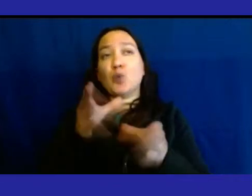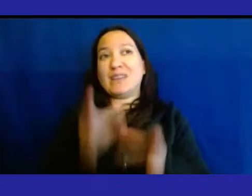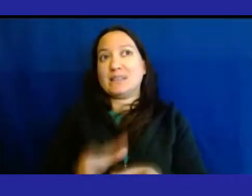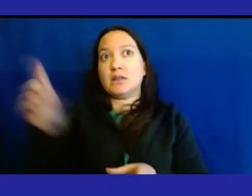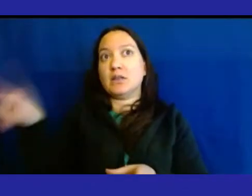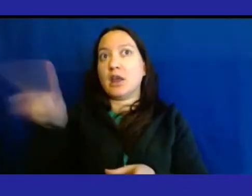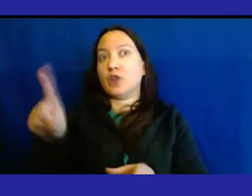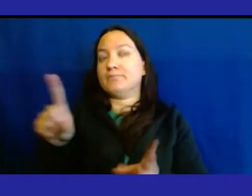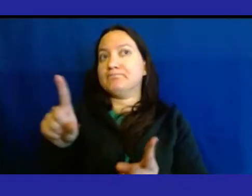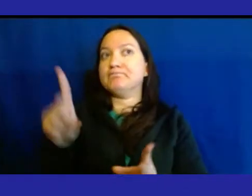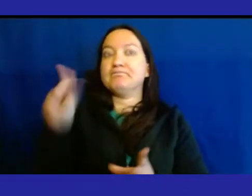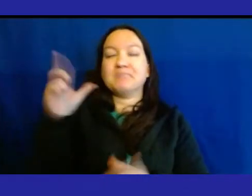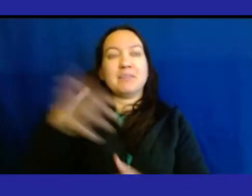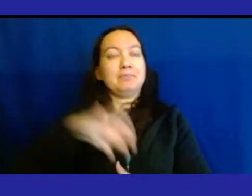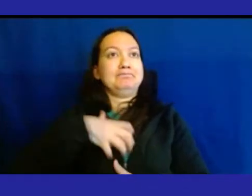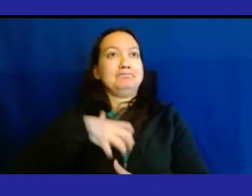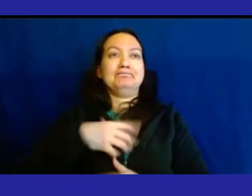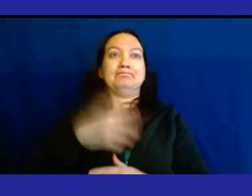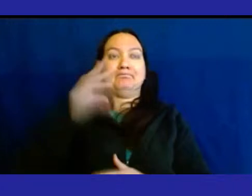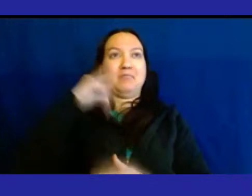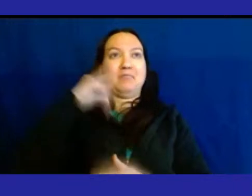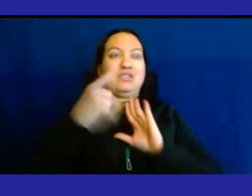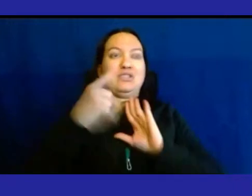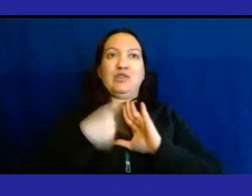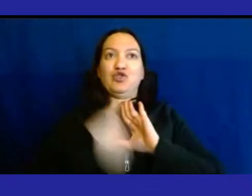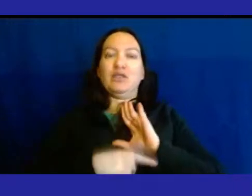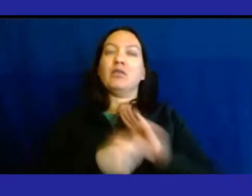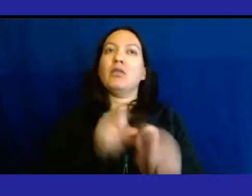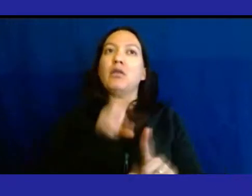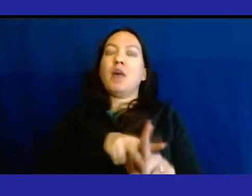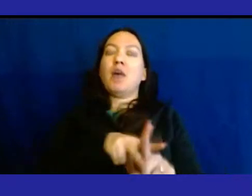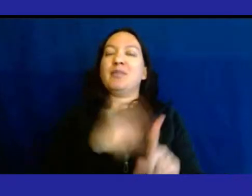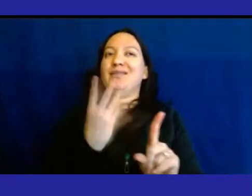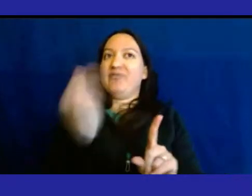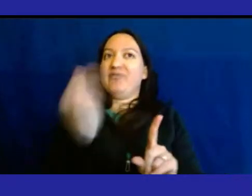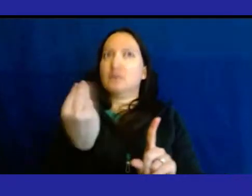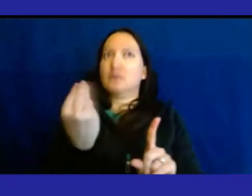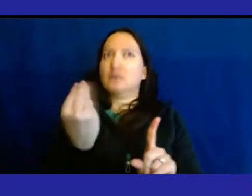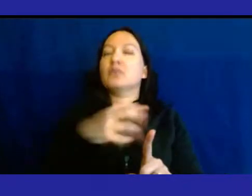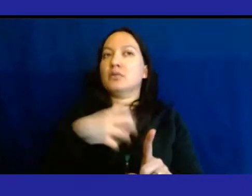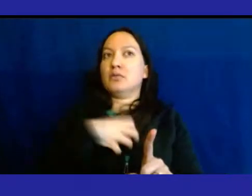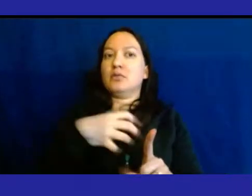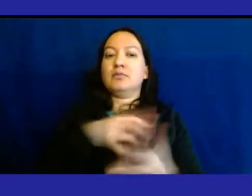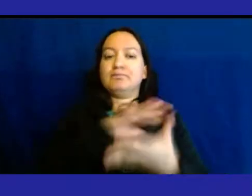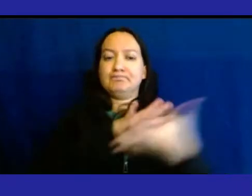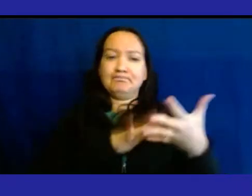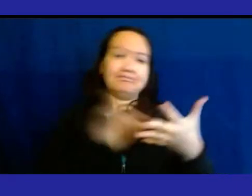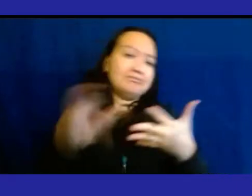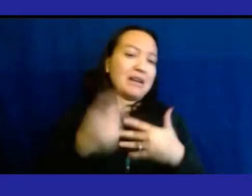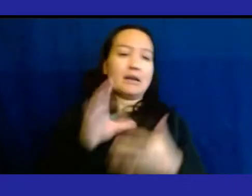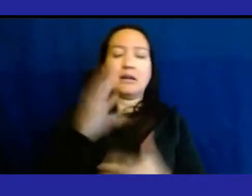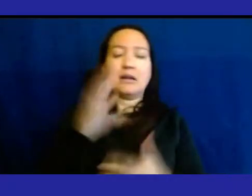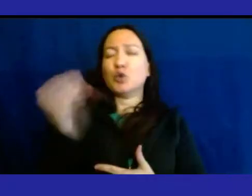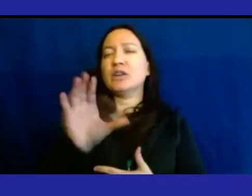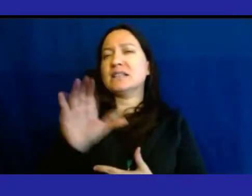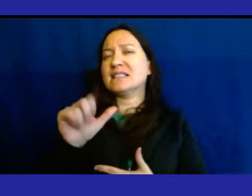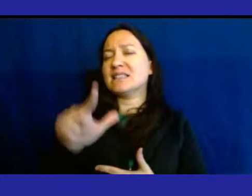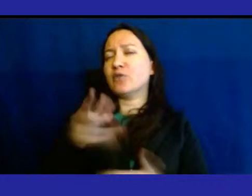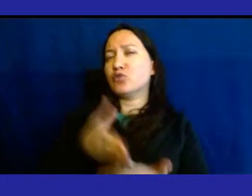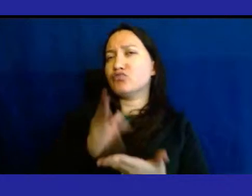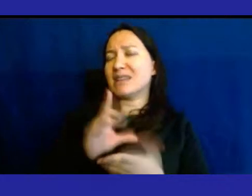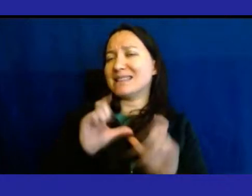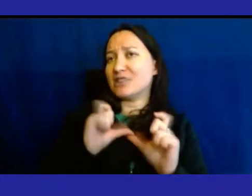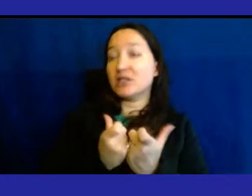alleging allegations of discrimination do have the option of filing externally with any one of the external civil rights agencies. That could be the